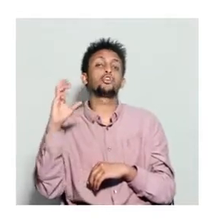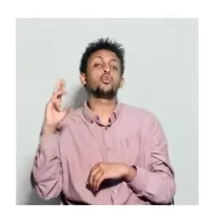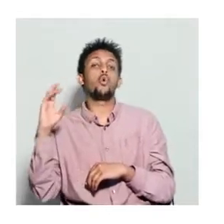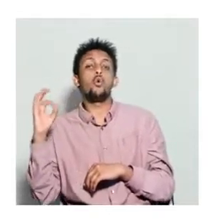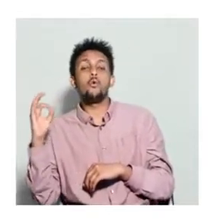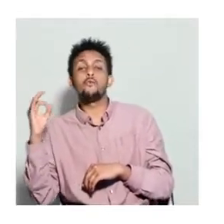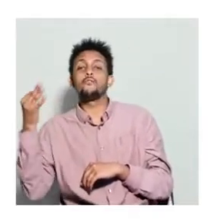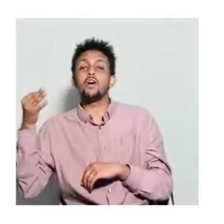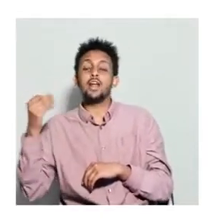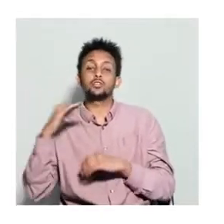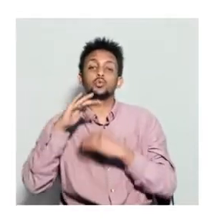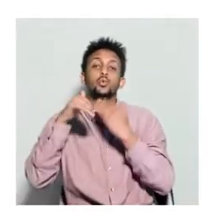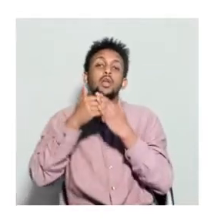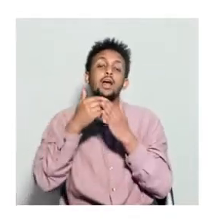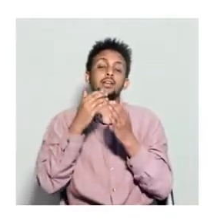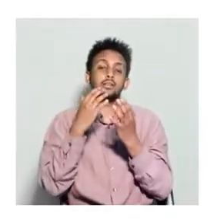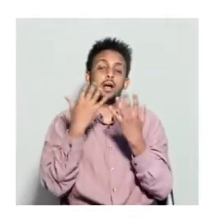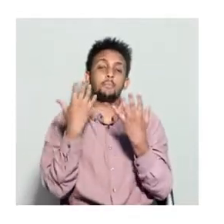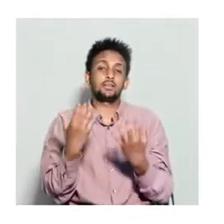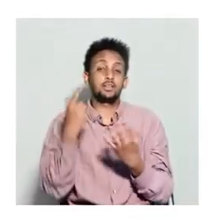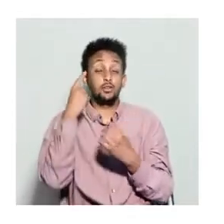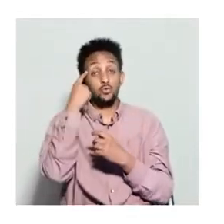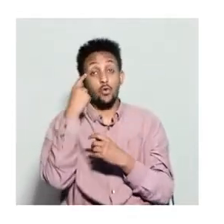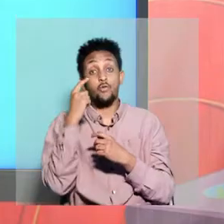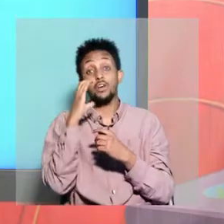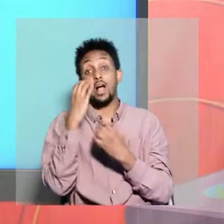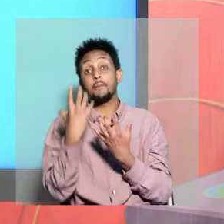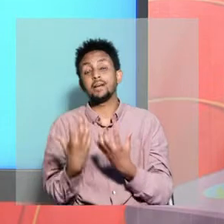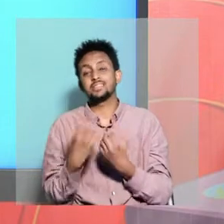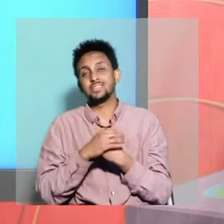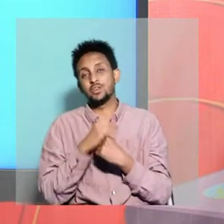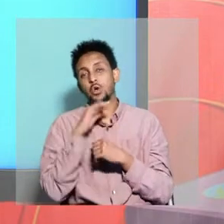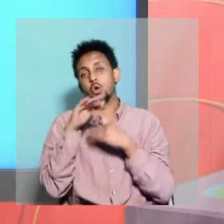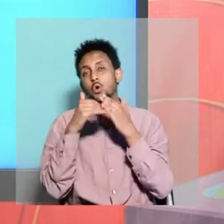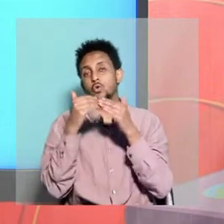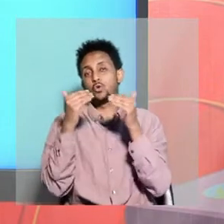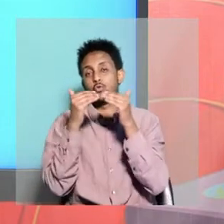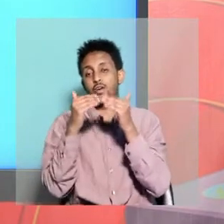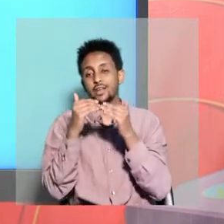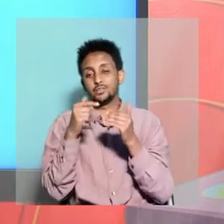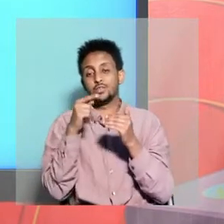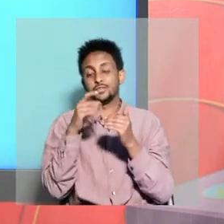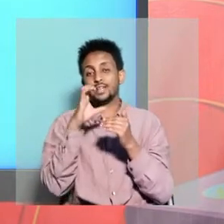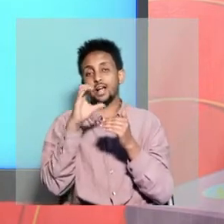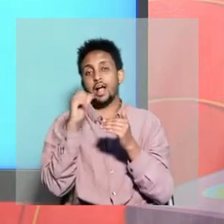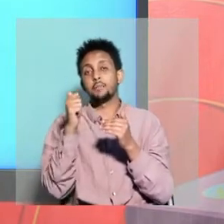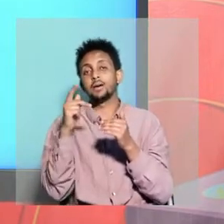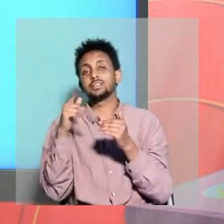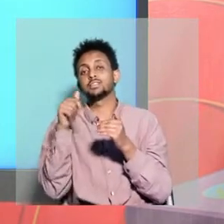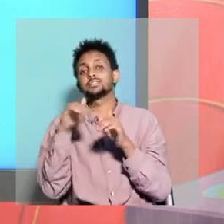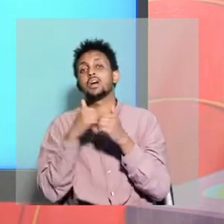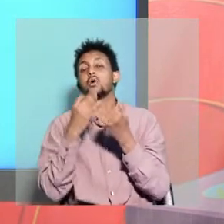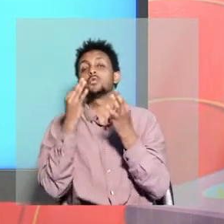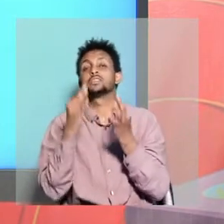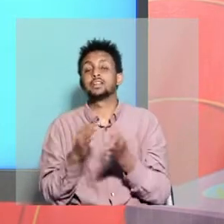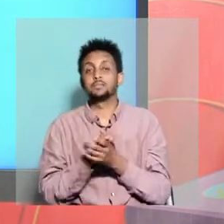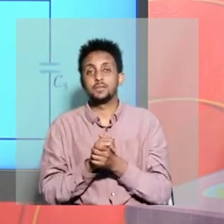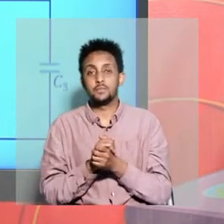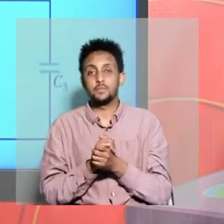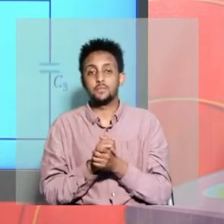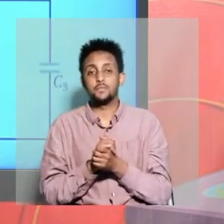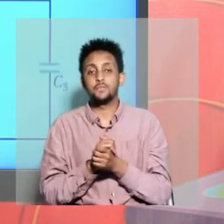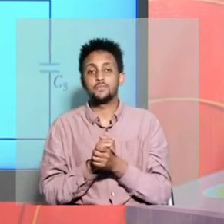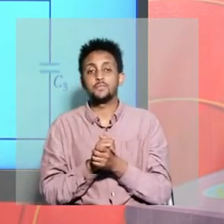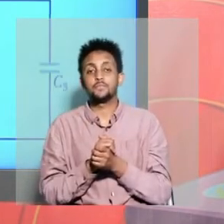the total capacitance of the capacitor, or the equivalent capacitance of the capacitor. This is how we determine the